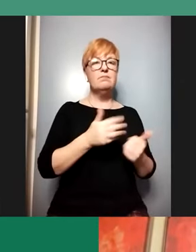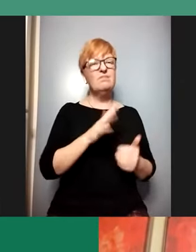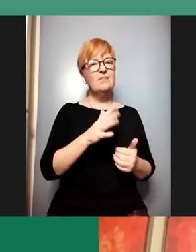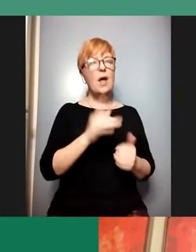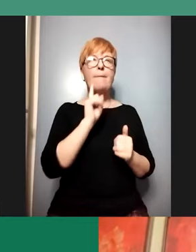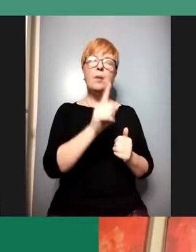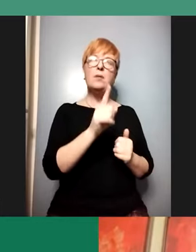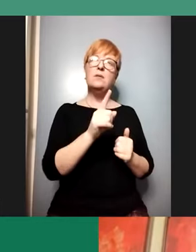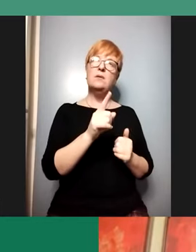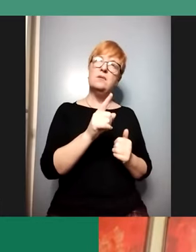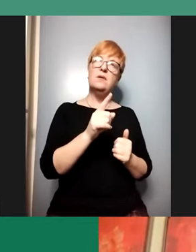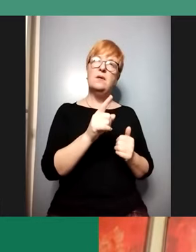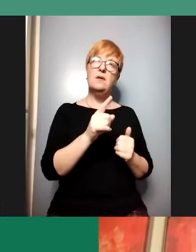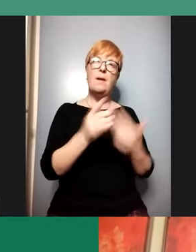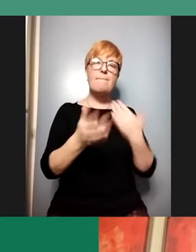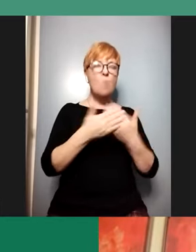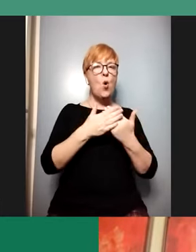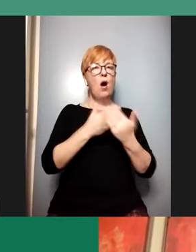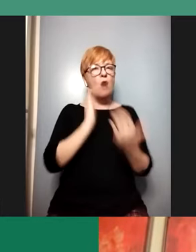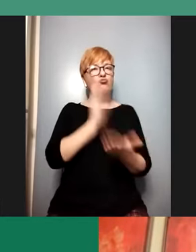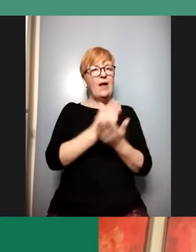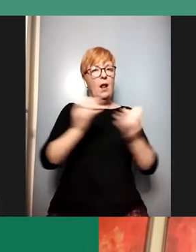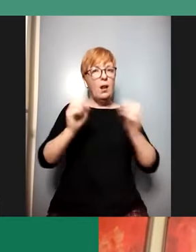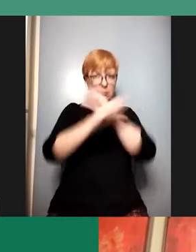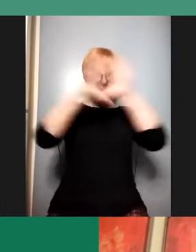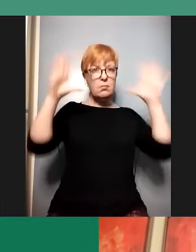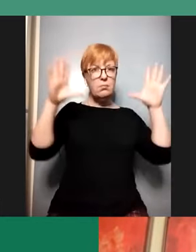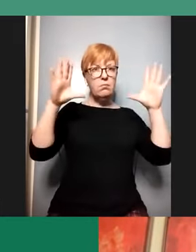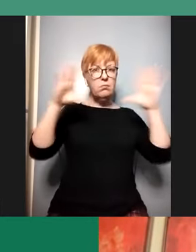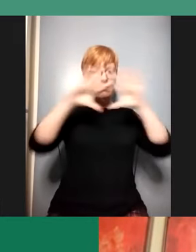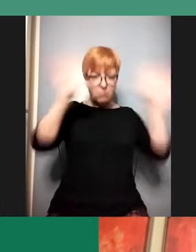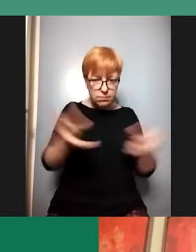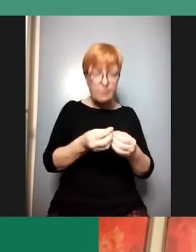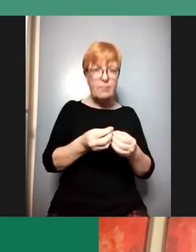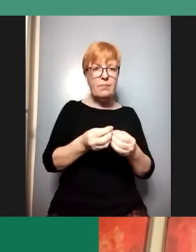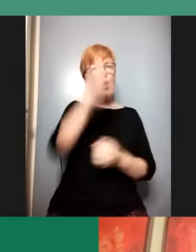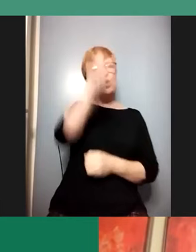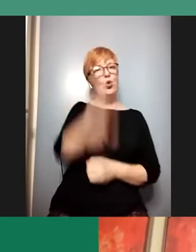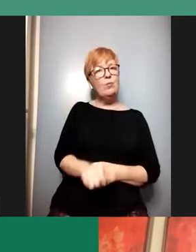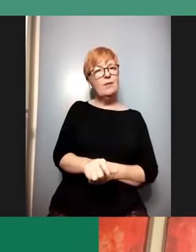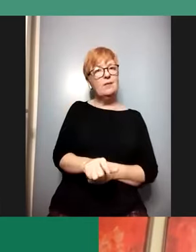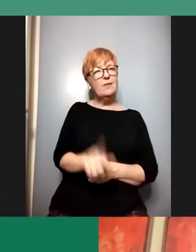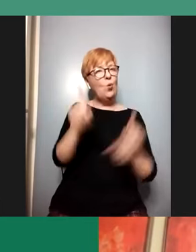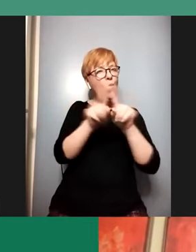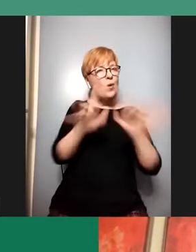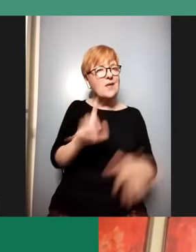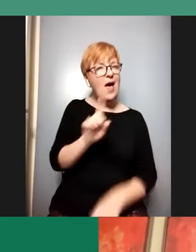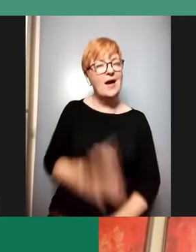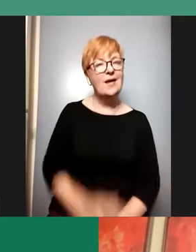more rounded picture of who he was as a human being. And that was good. That's helpful, you know.